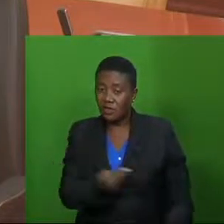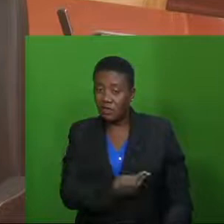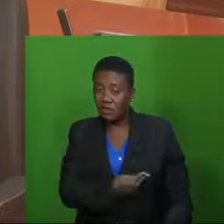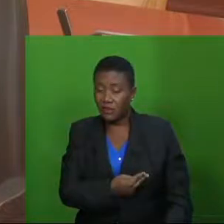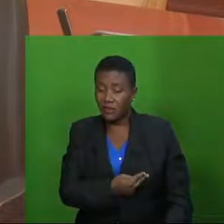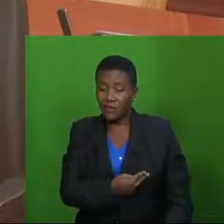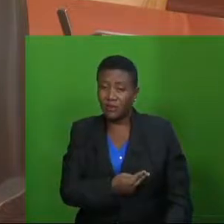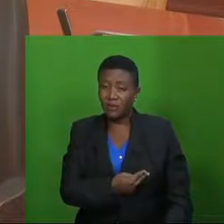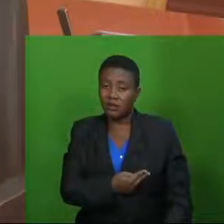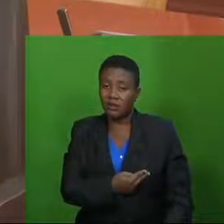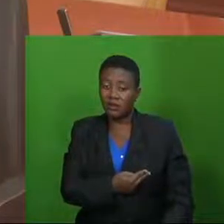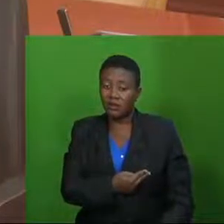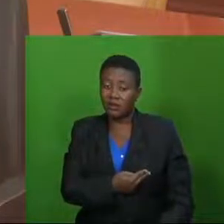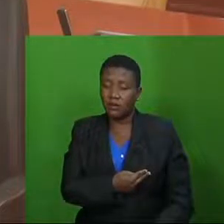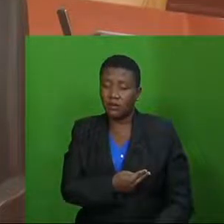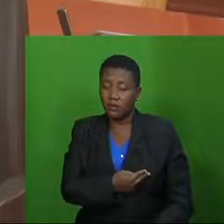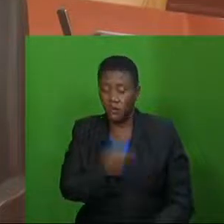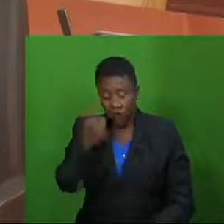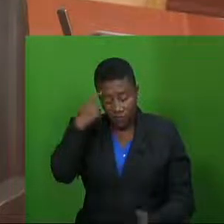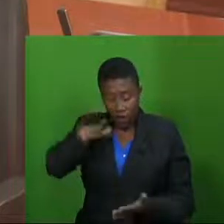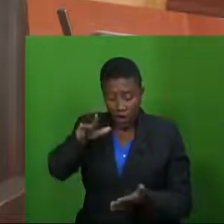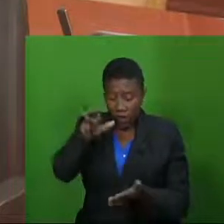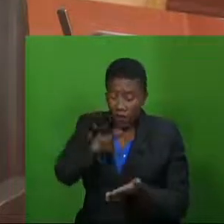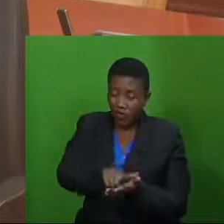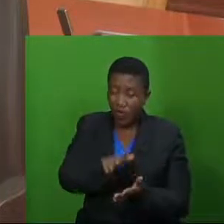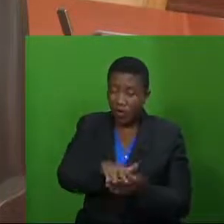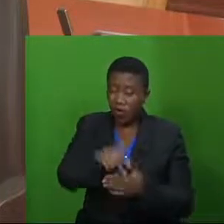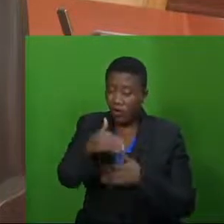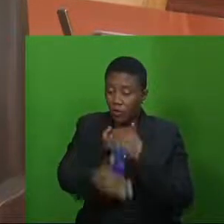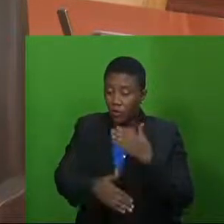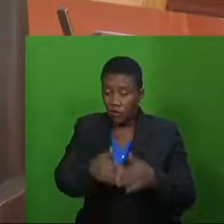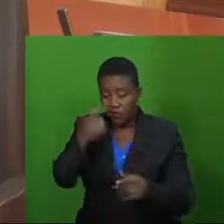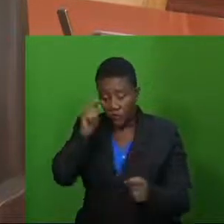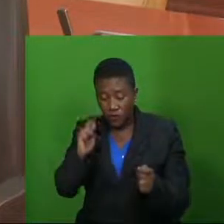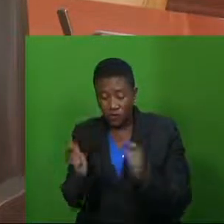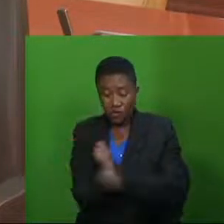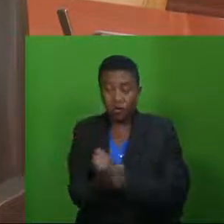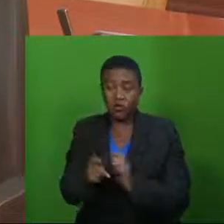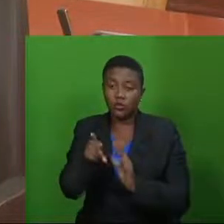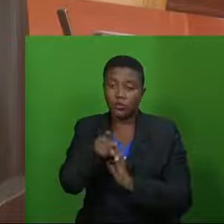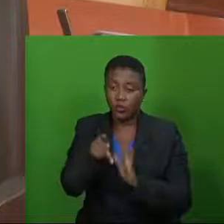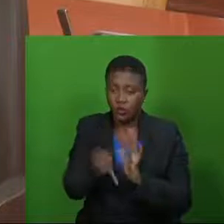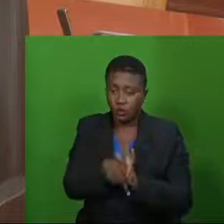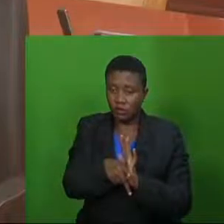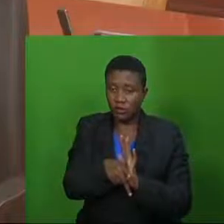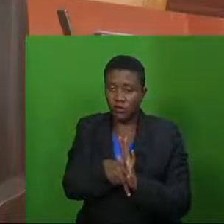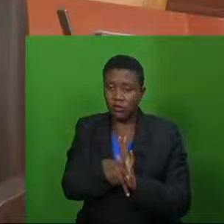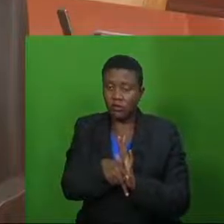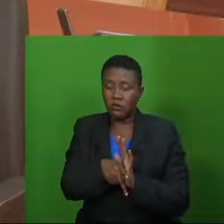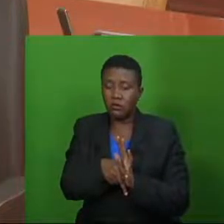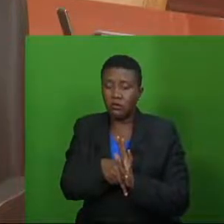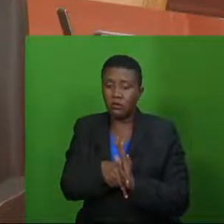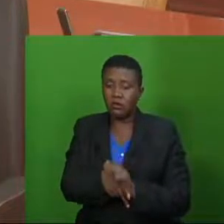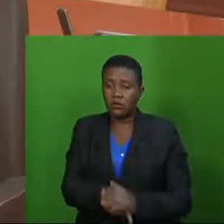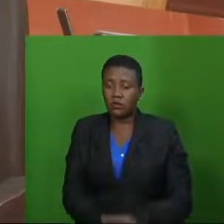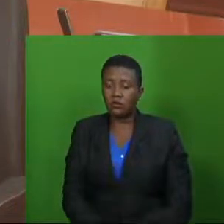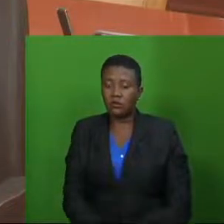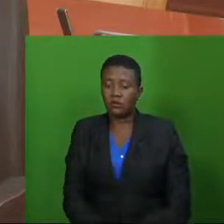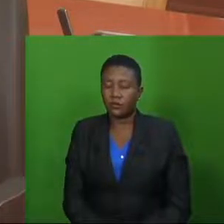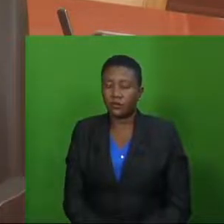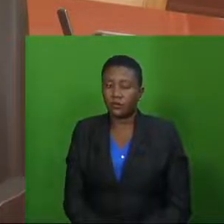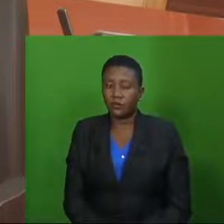on the path of the approval process of the review orders. Speaker, I beg to submit. Thank you very